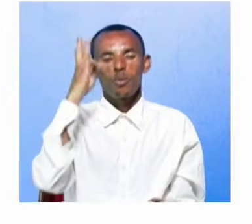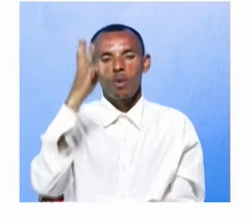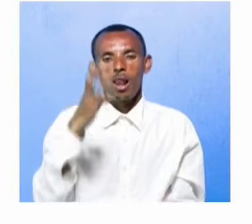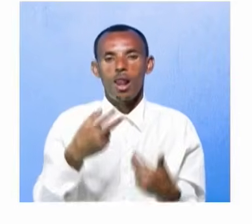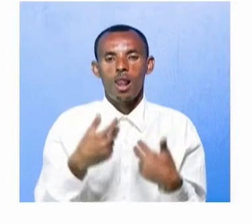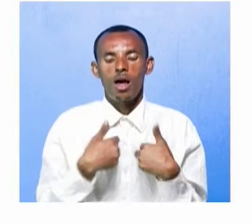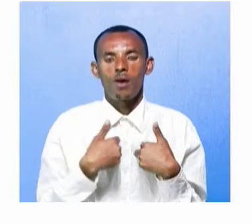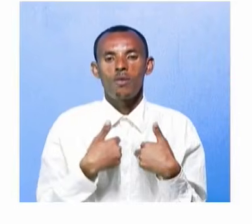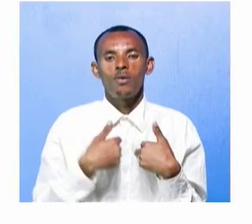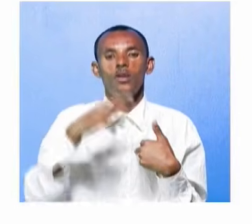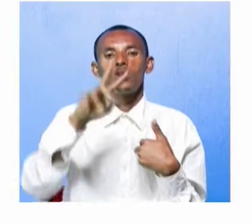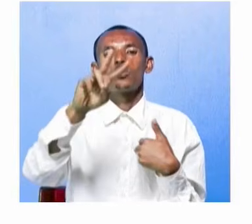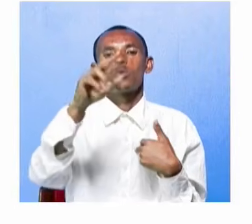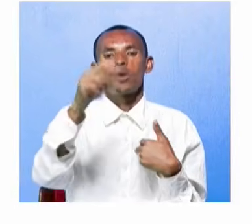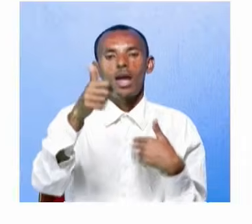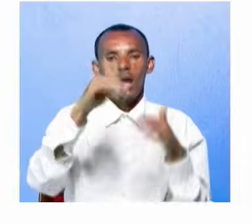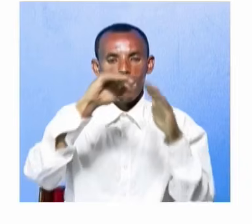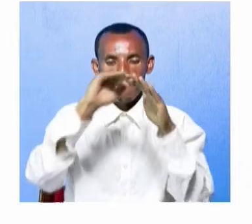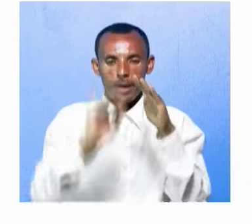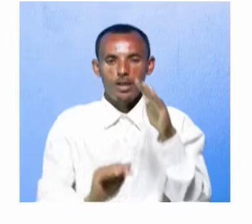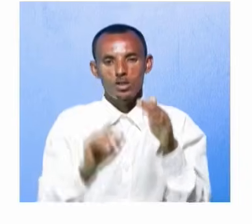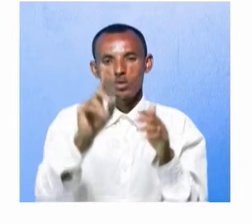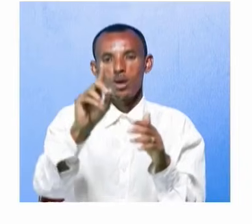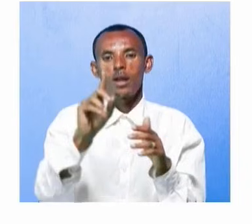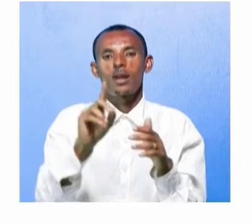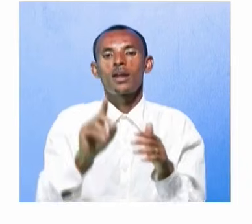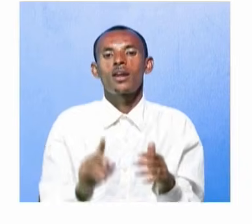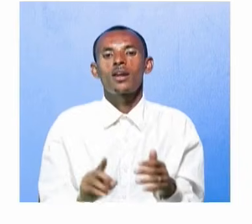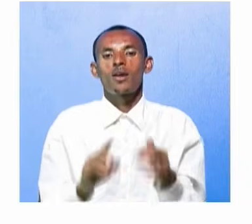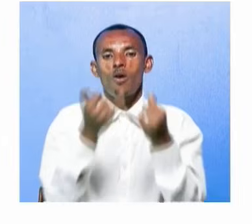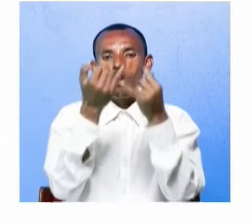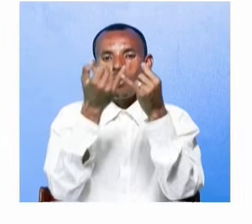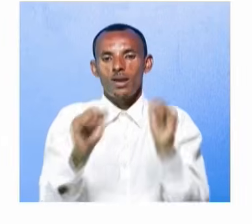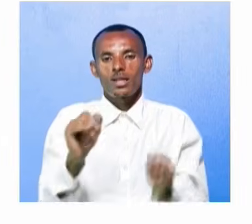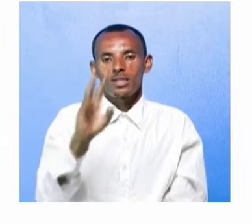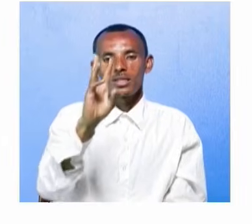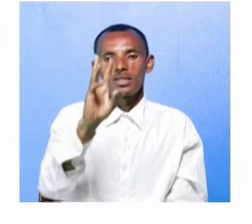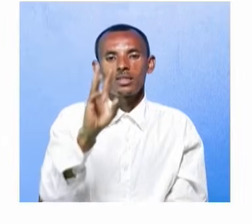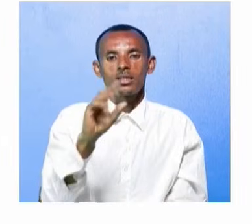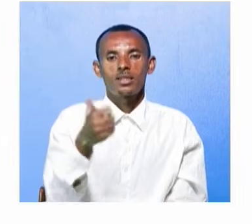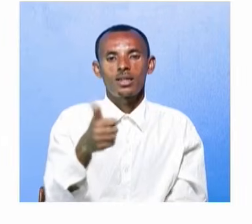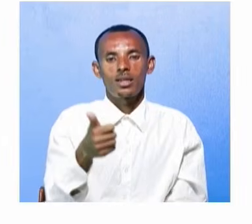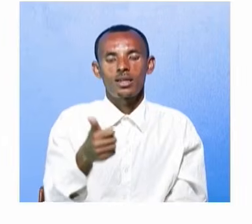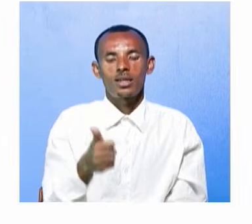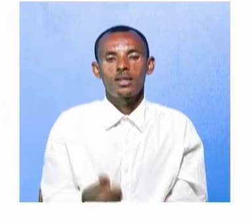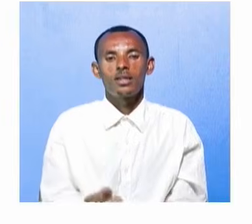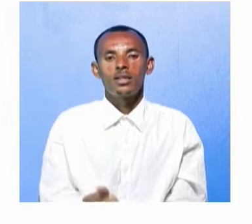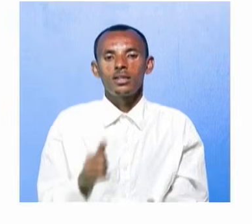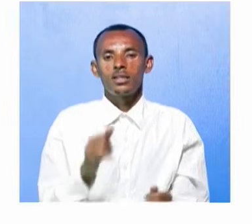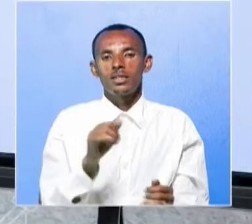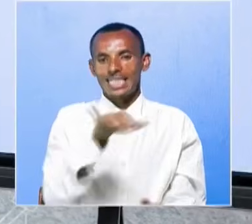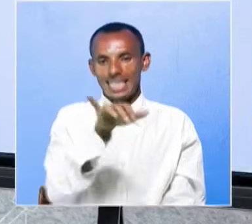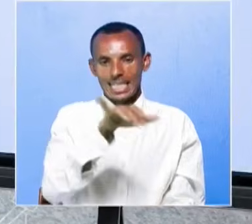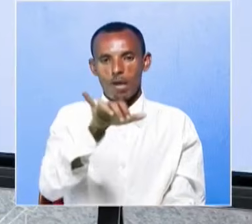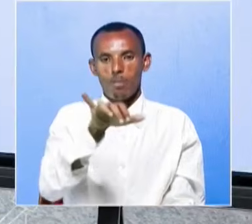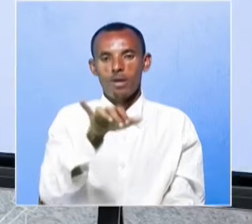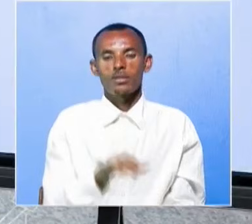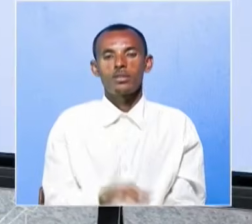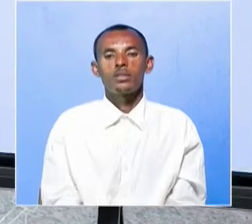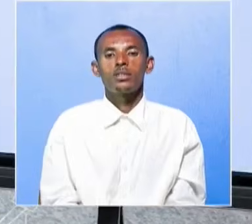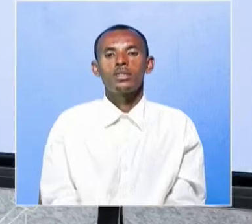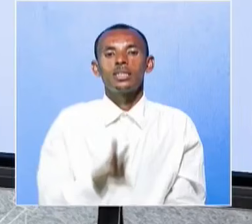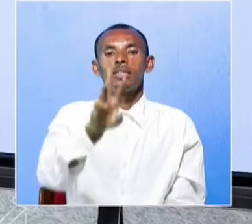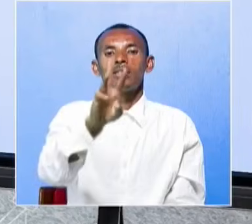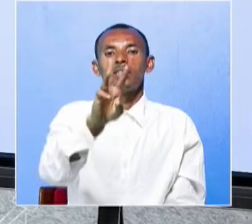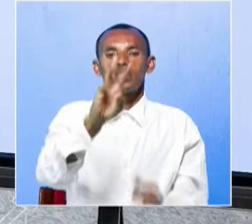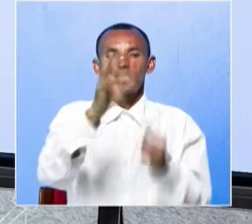have 2A minus 1 over 6 over 10 is the same as